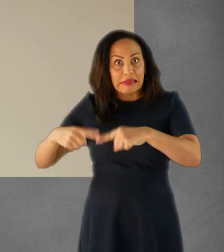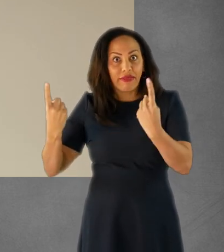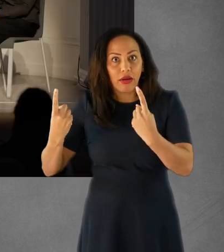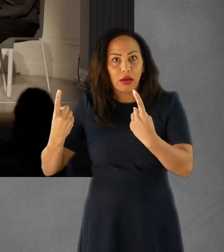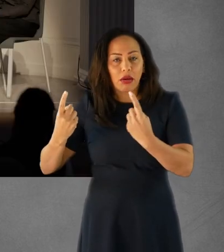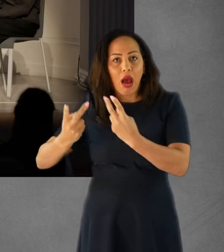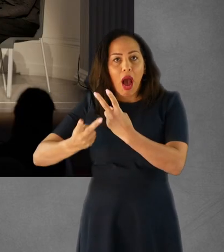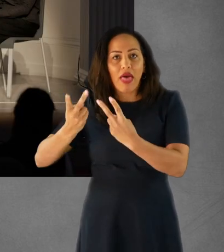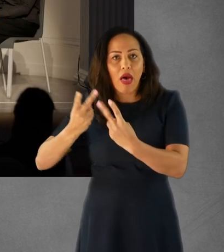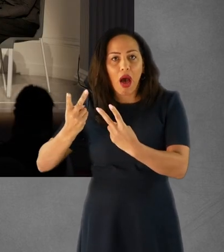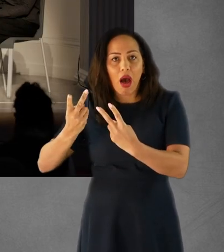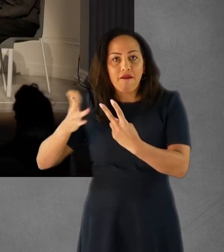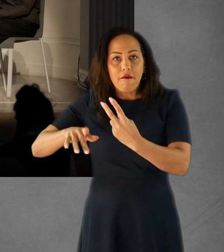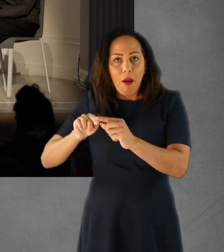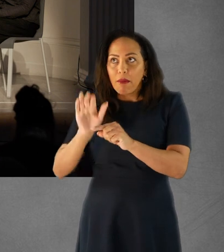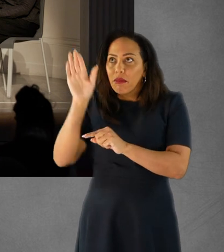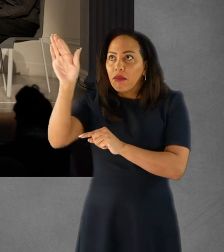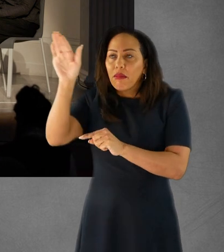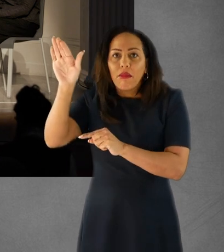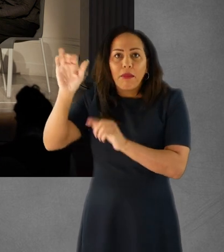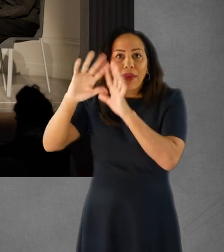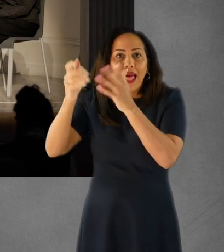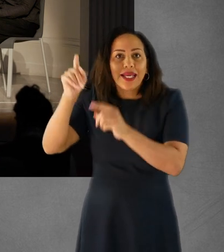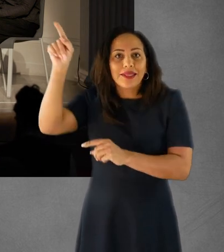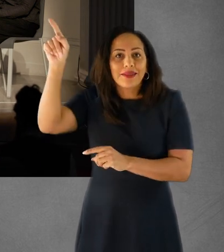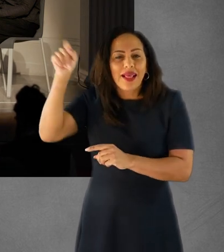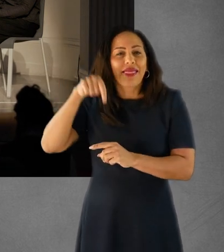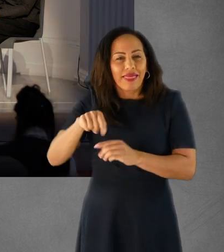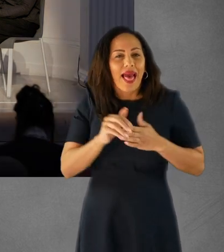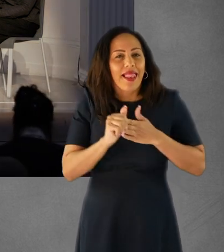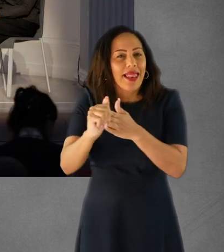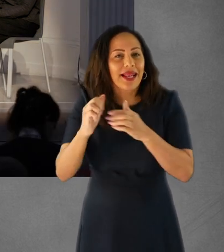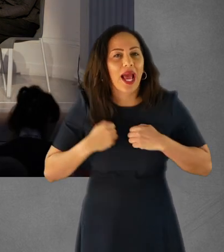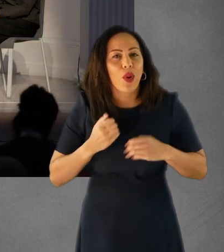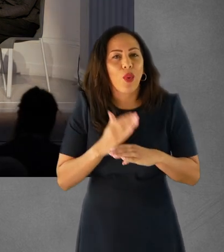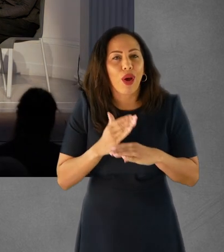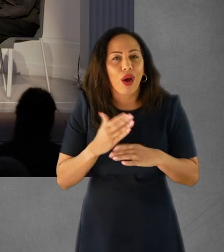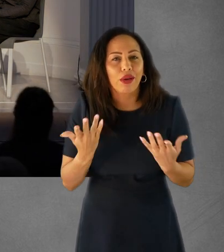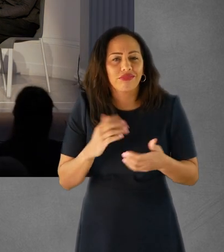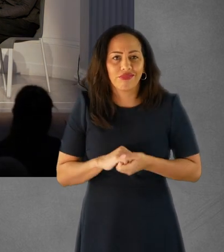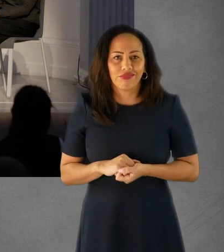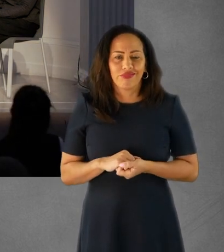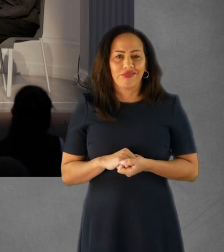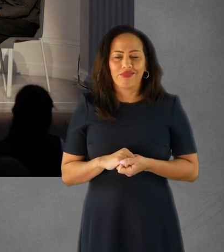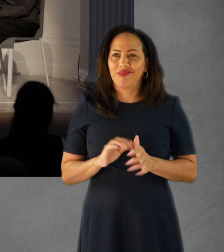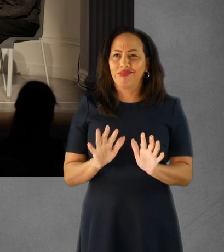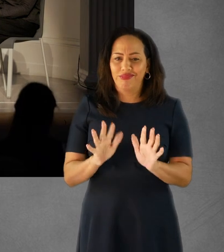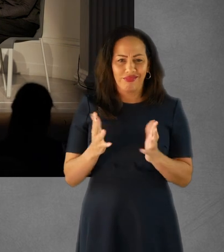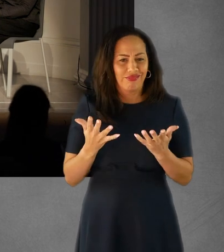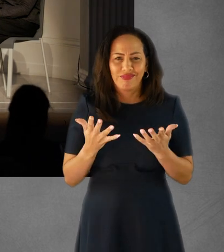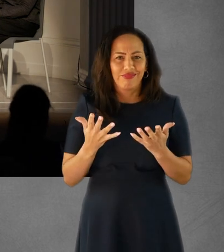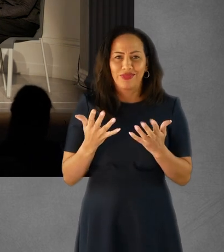planet. And these are kind of these things that led the work. But how does it structure it? Like,